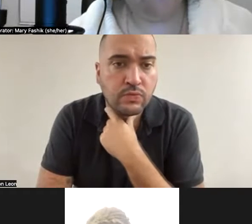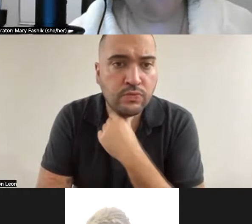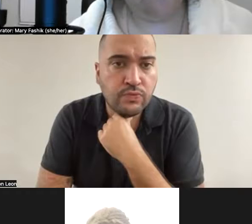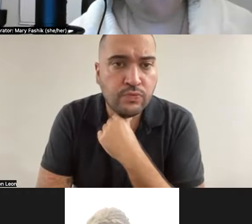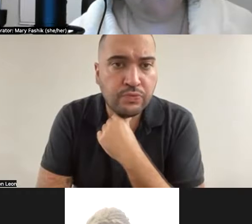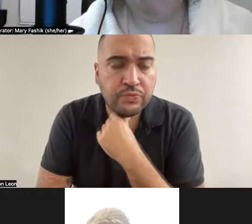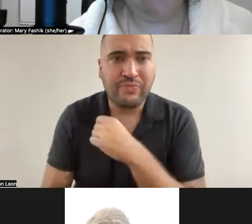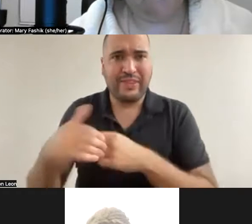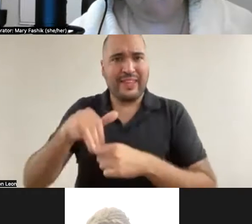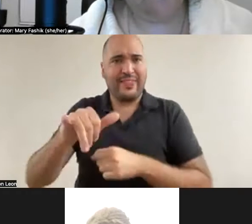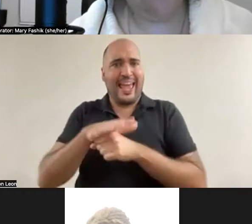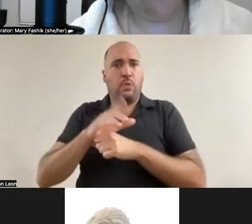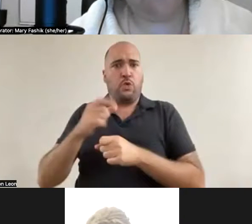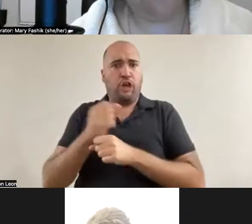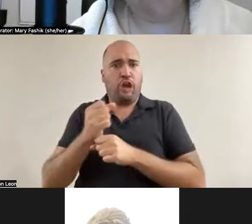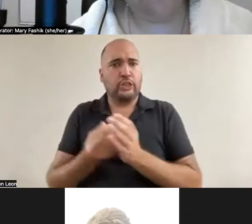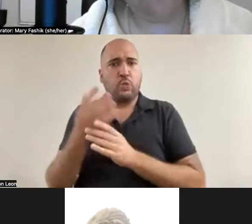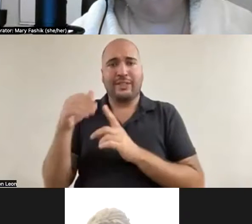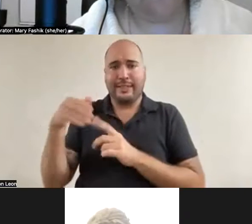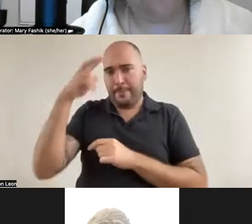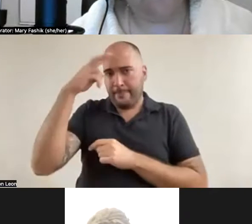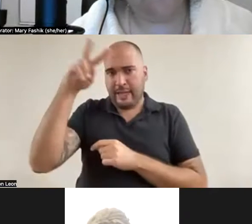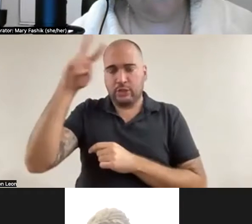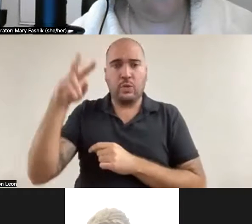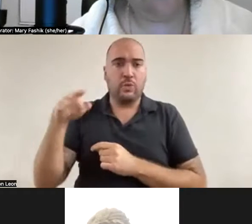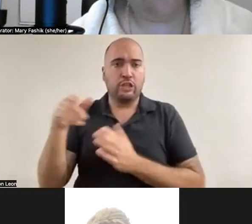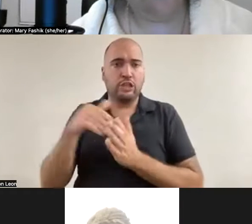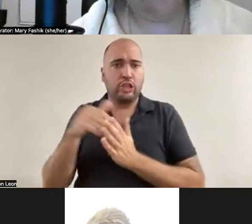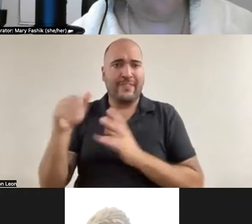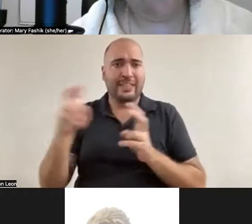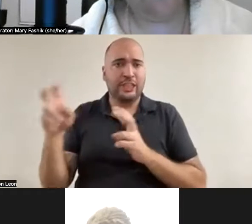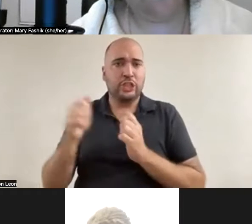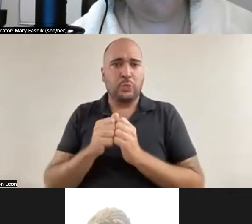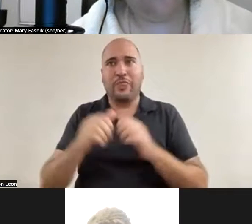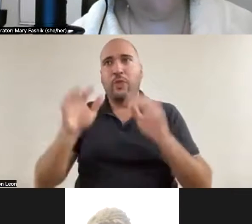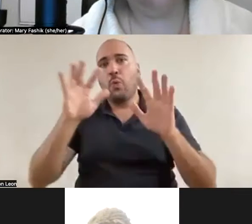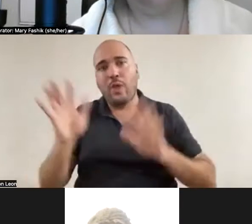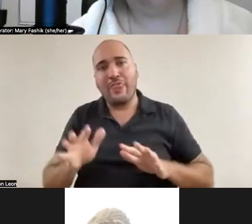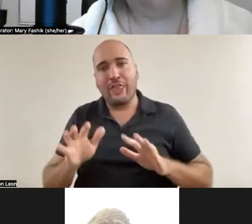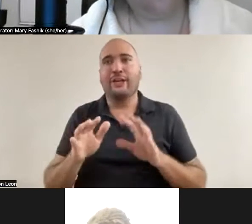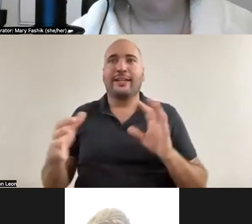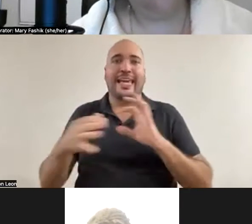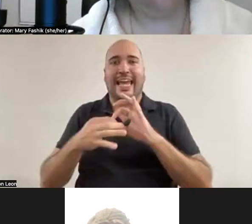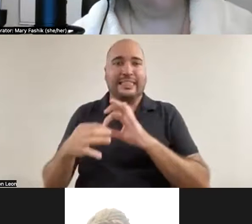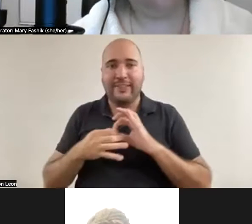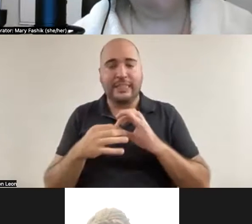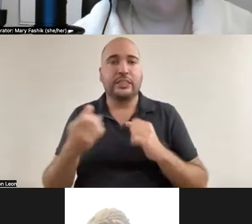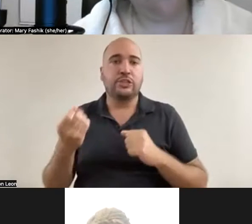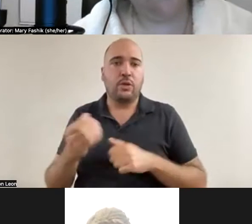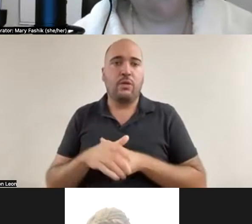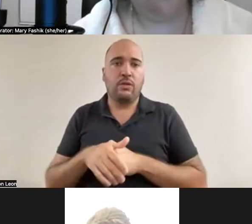is grown in Mexico, there's often issues with weather, connectivity.